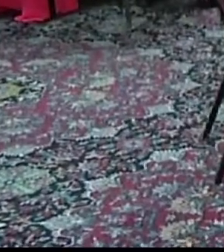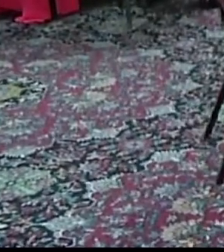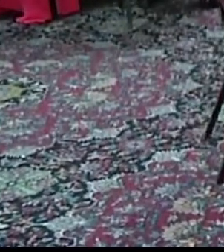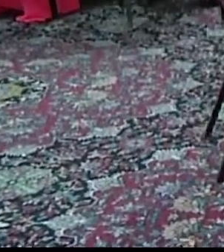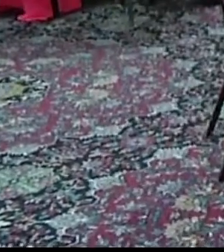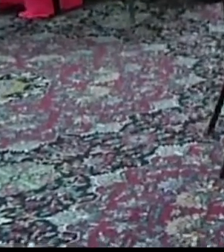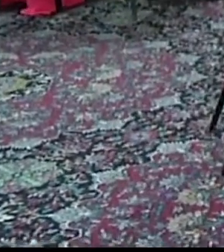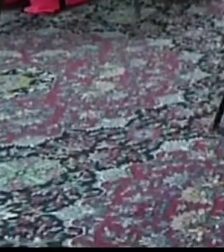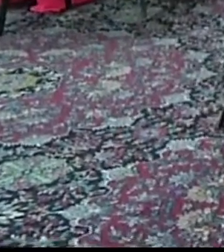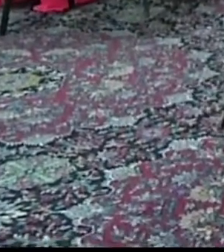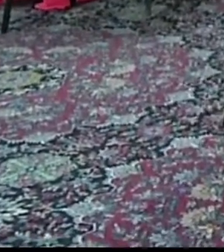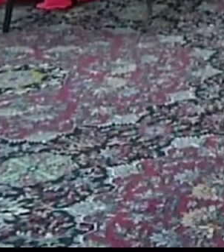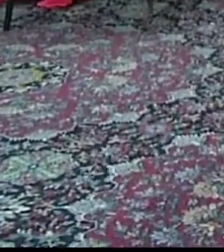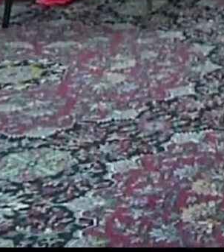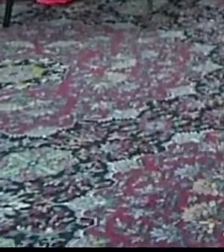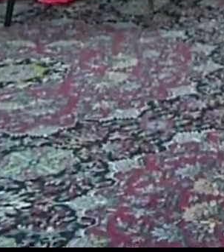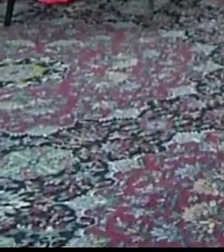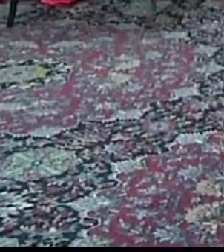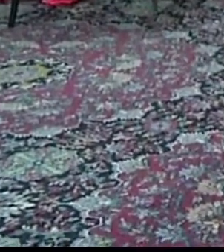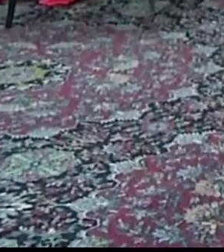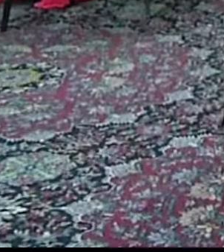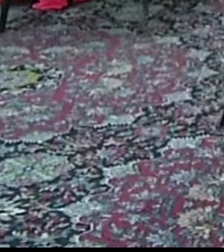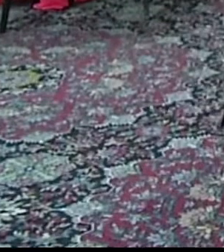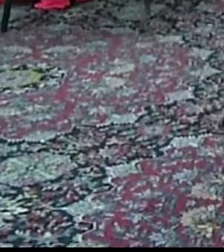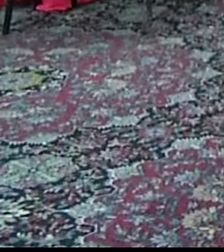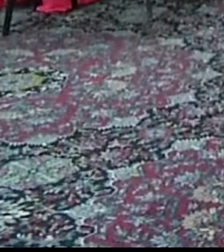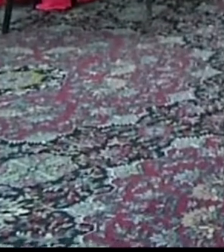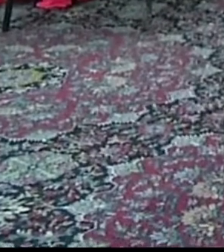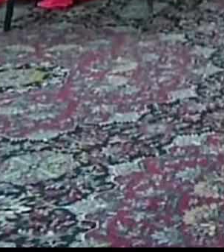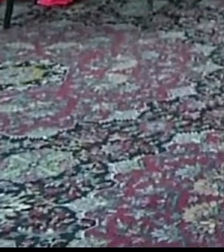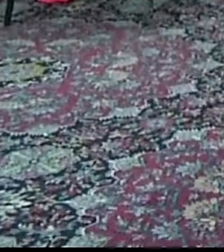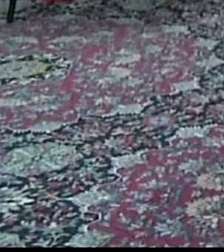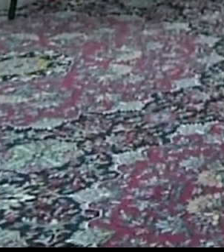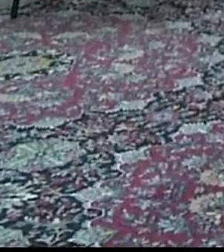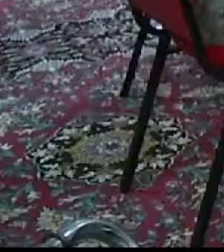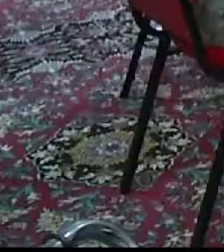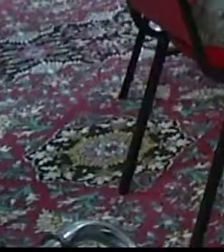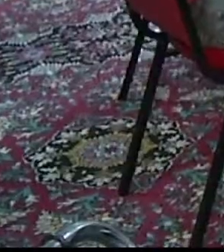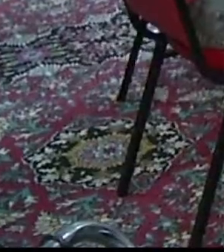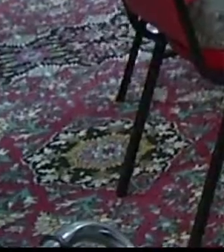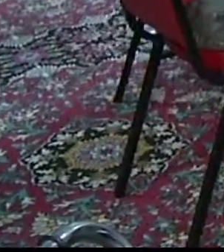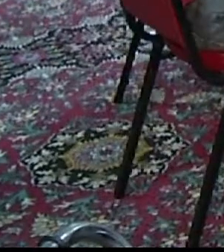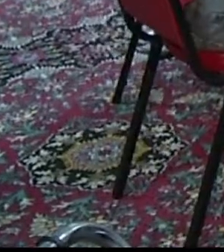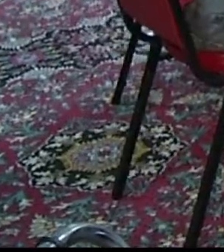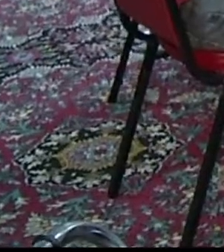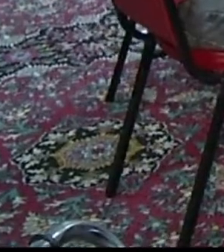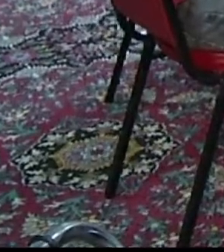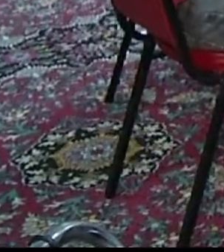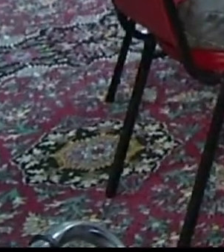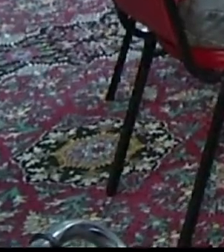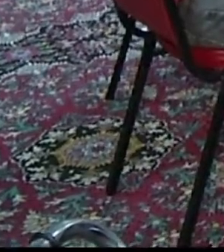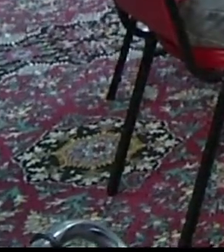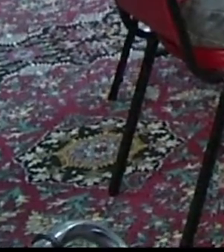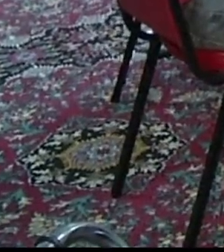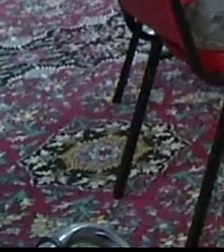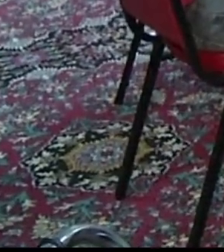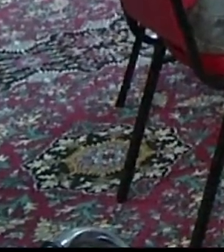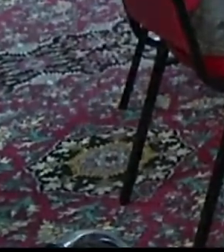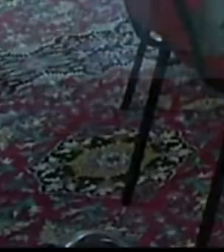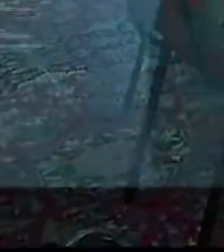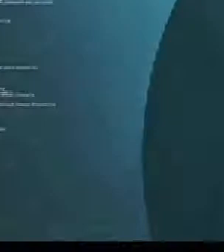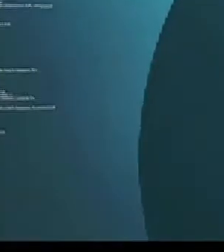And the Assistant Director of Public Prosecutions bid farewell. So don't go anywhere. The Bahamas Tonight, the weekend edition, starts